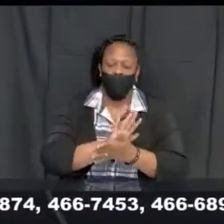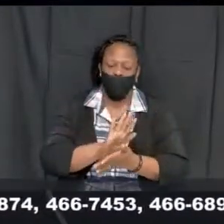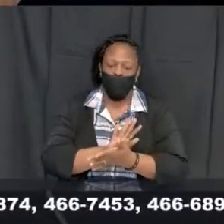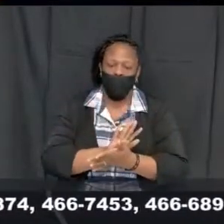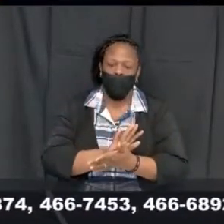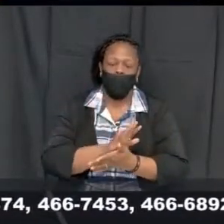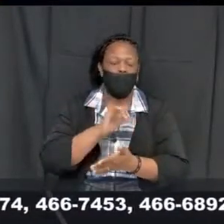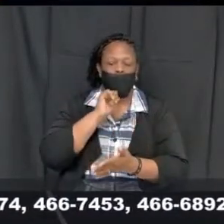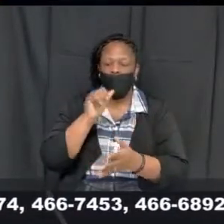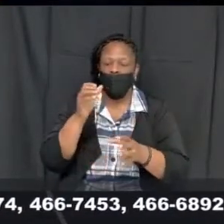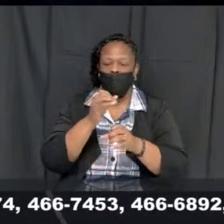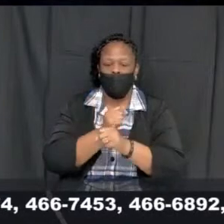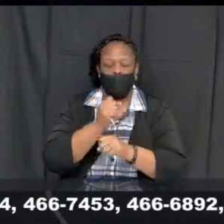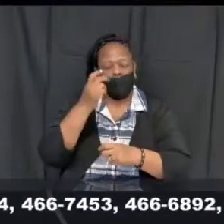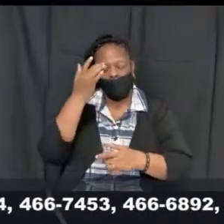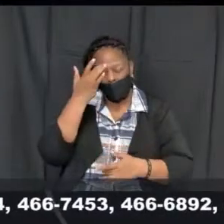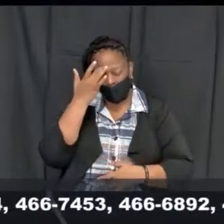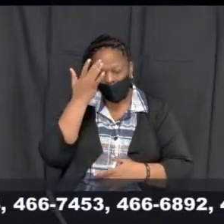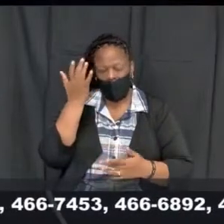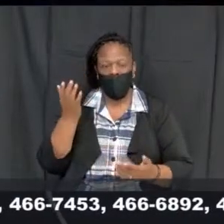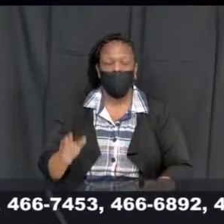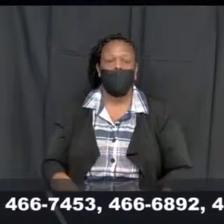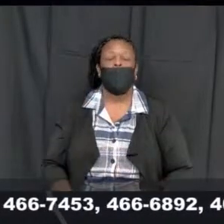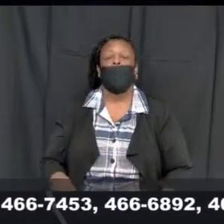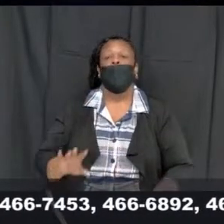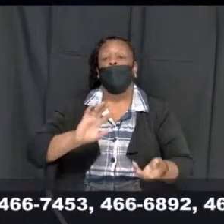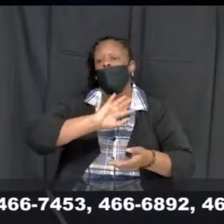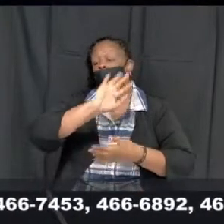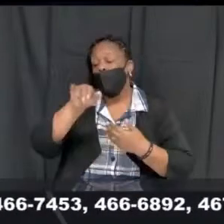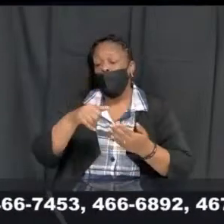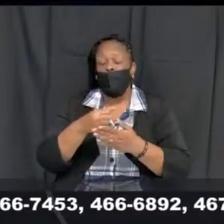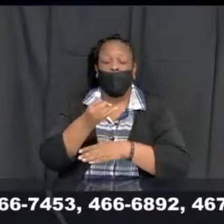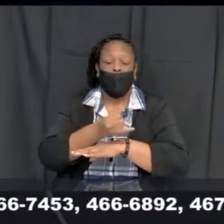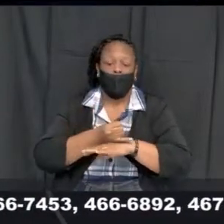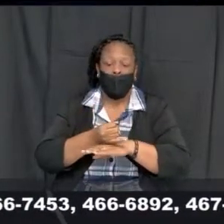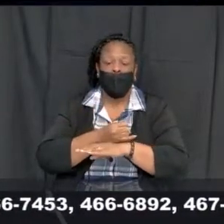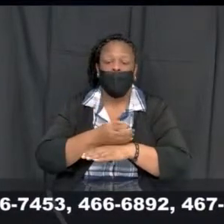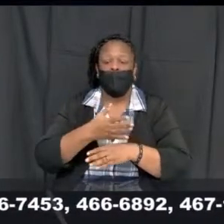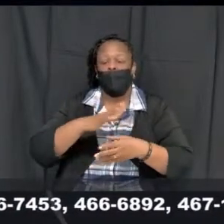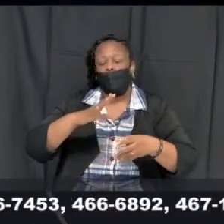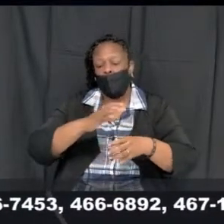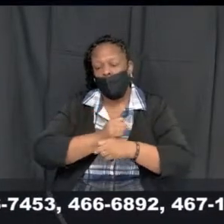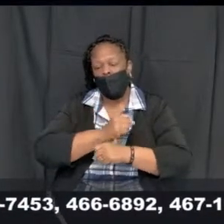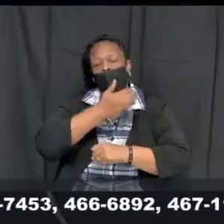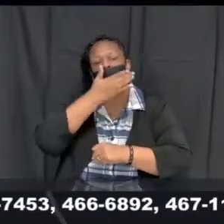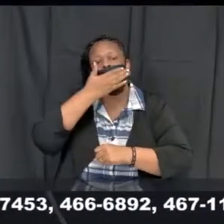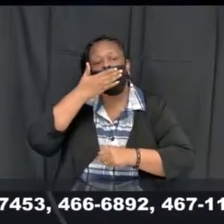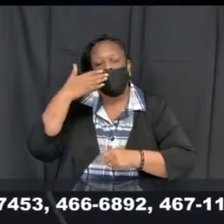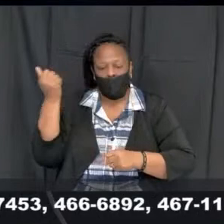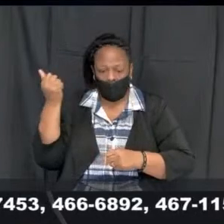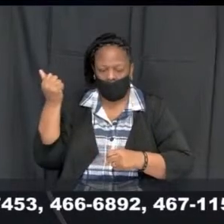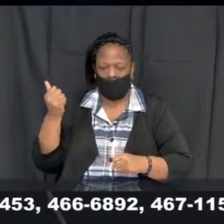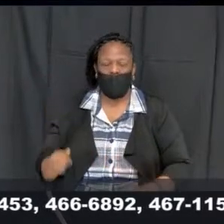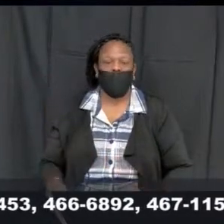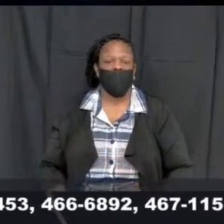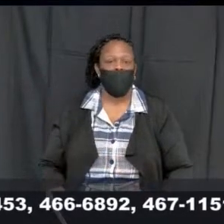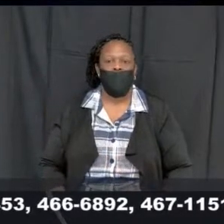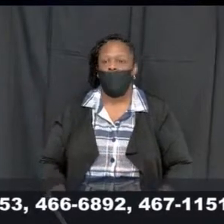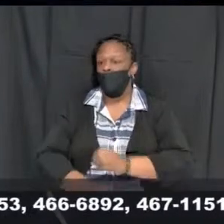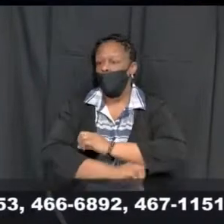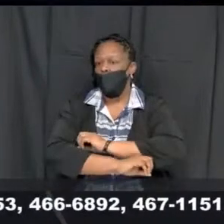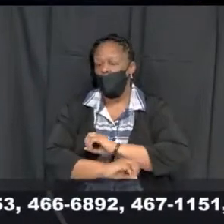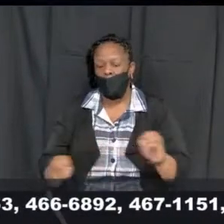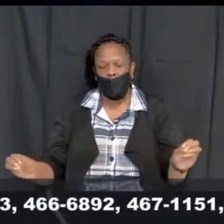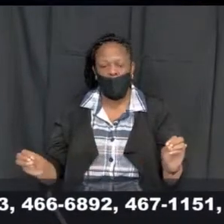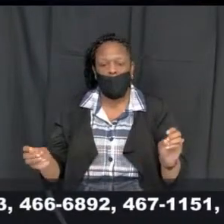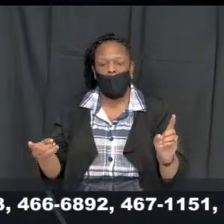of us recovering in general. That is the only politics that the vaccination is all about. It has nothing to